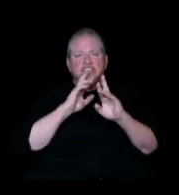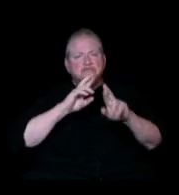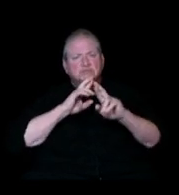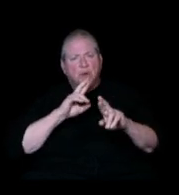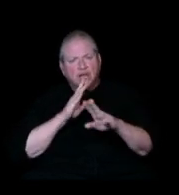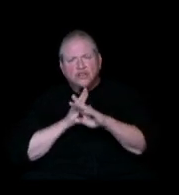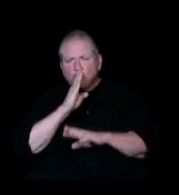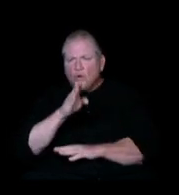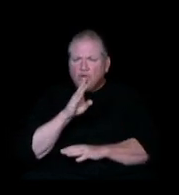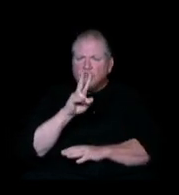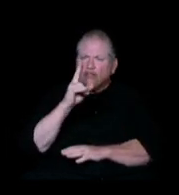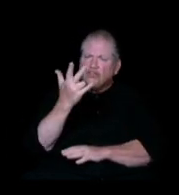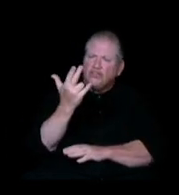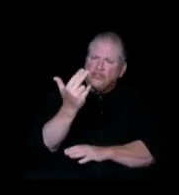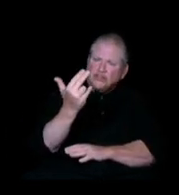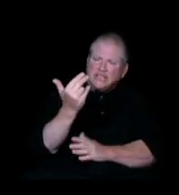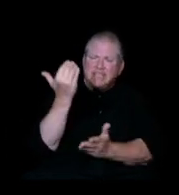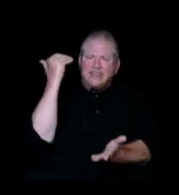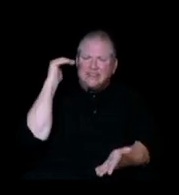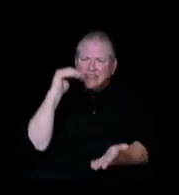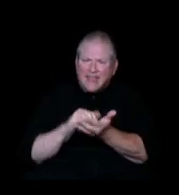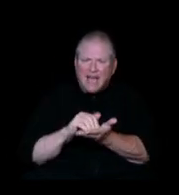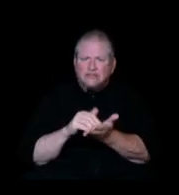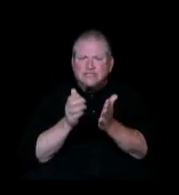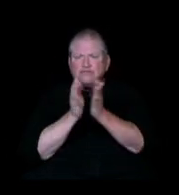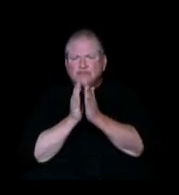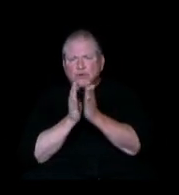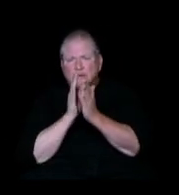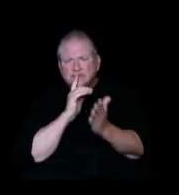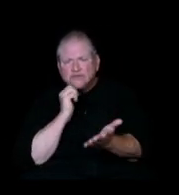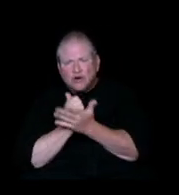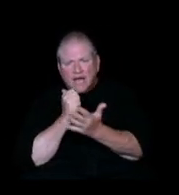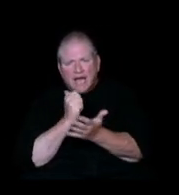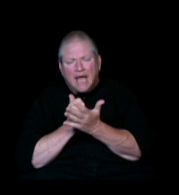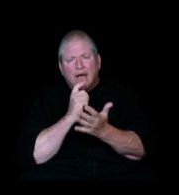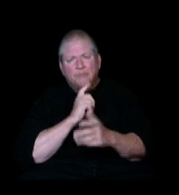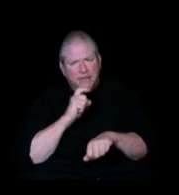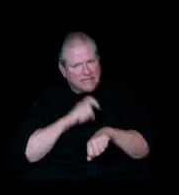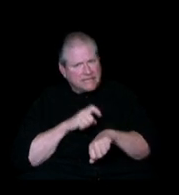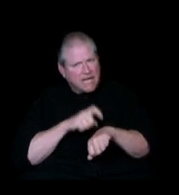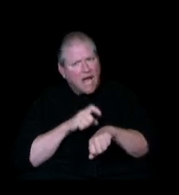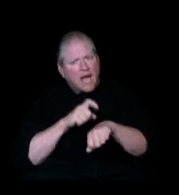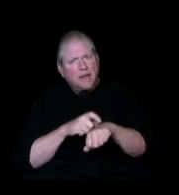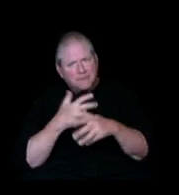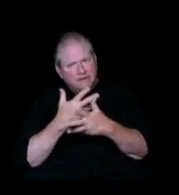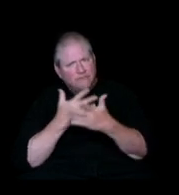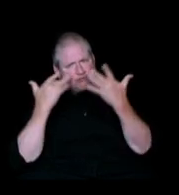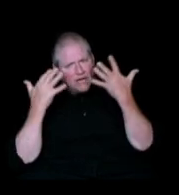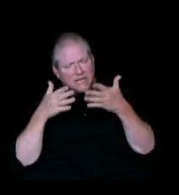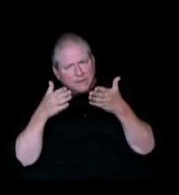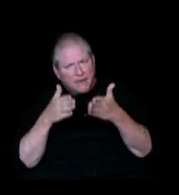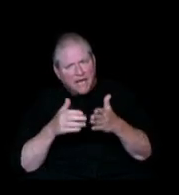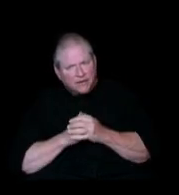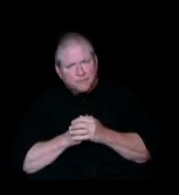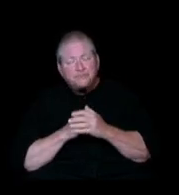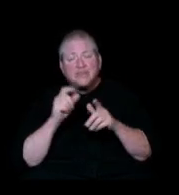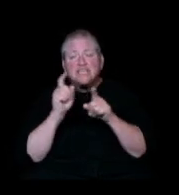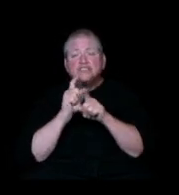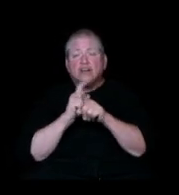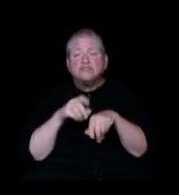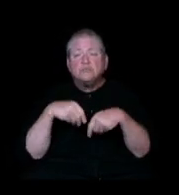over 13,000 email requests in a timely, helpful, and friendly manner. He has also provided